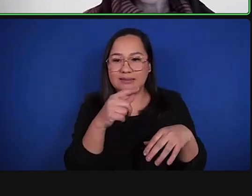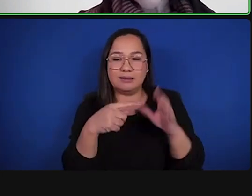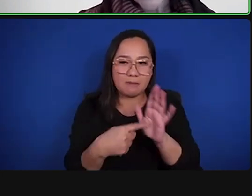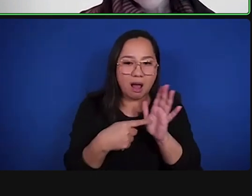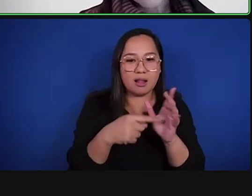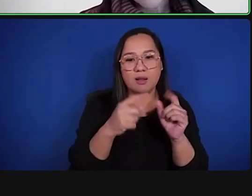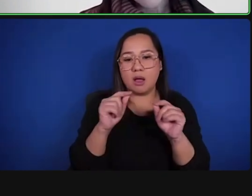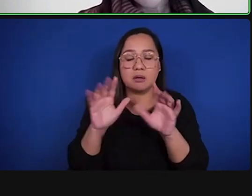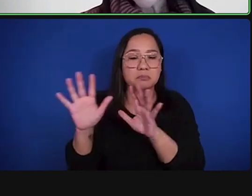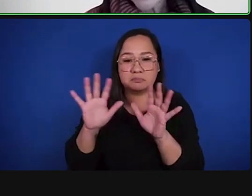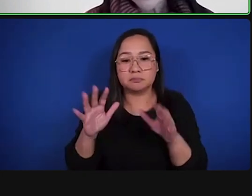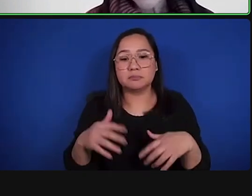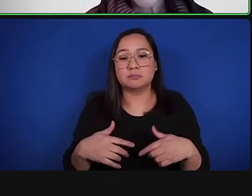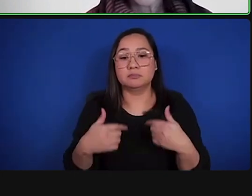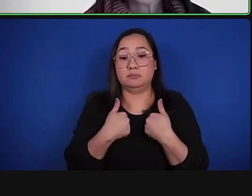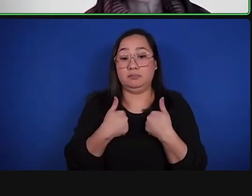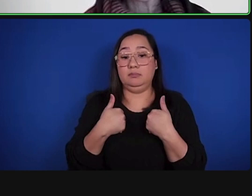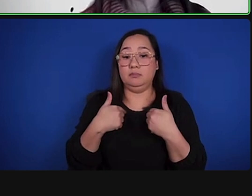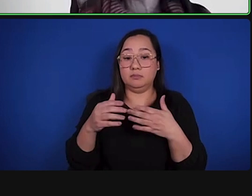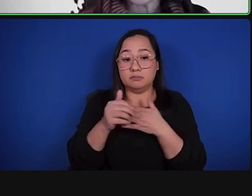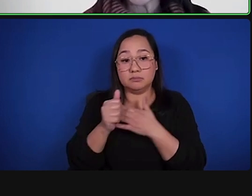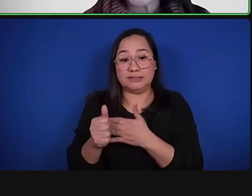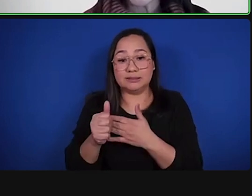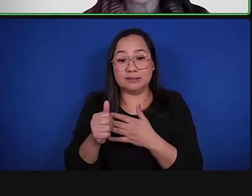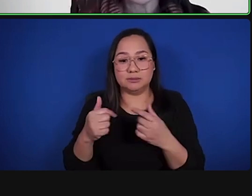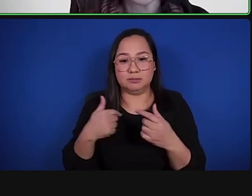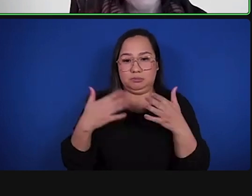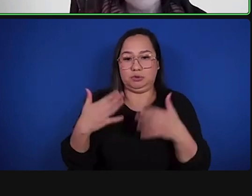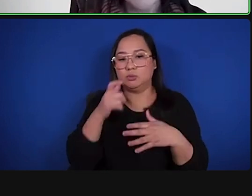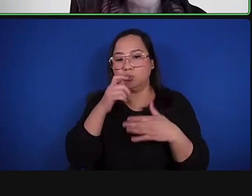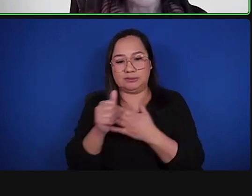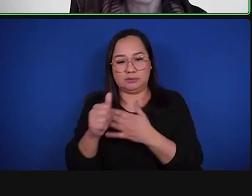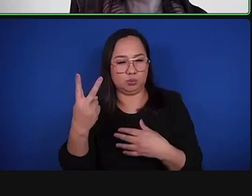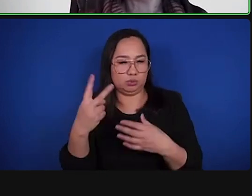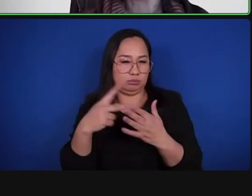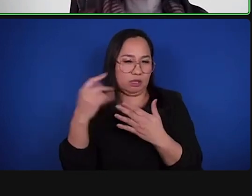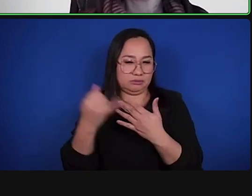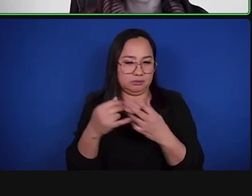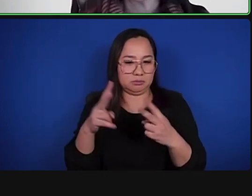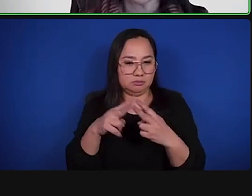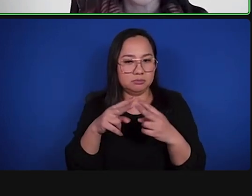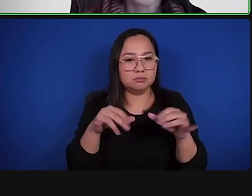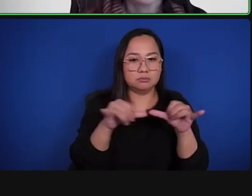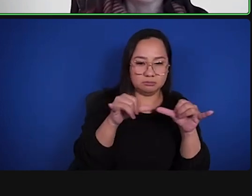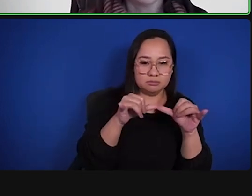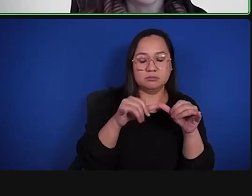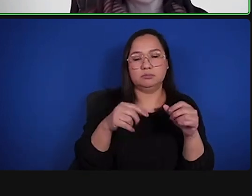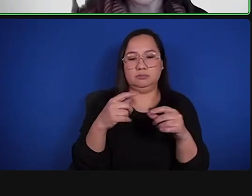leads 2 projects measuring caption accuracy. So if you're ever interested, please reach out. I am happy to discuss all